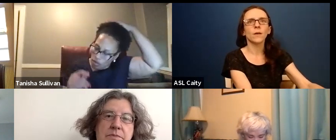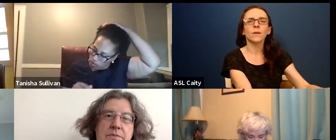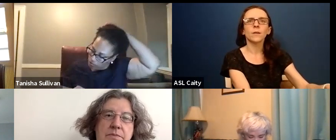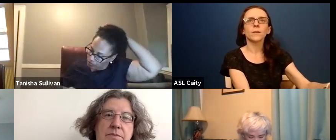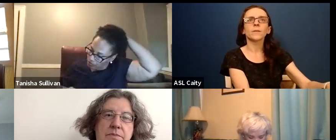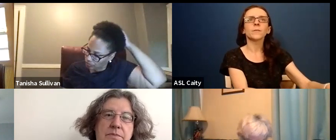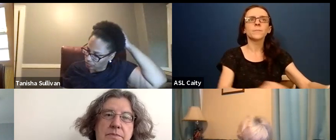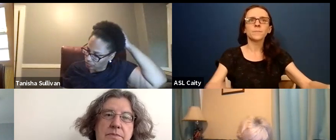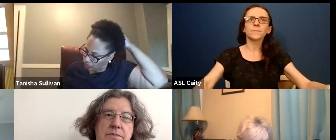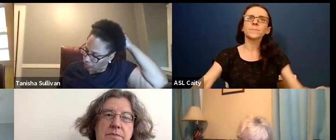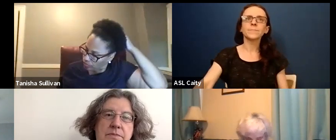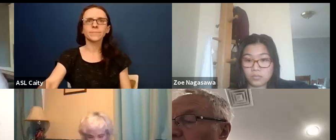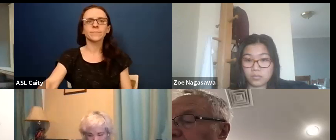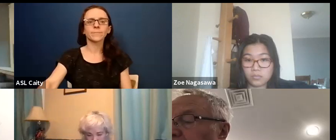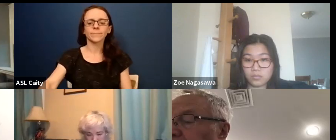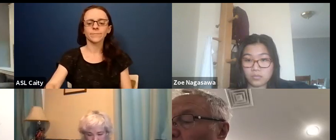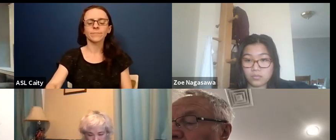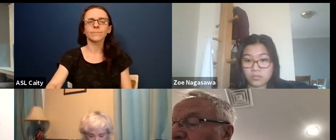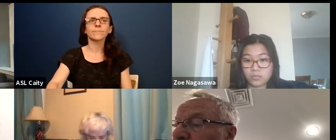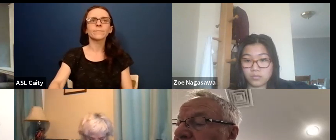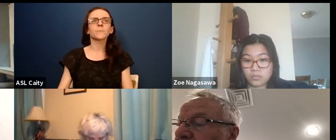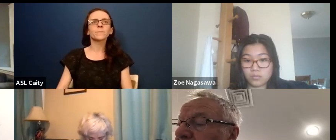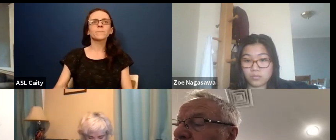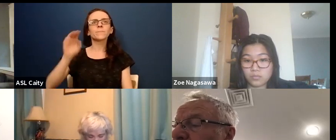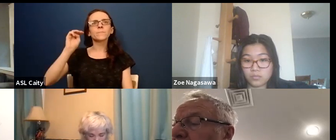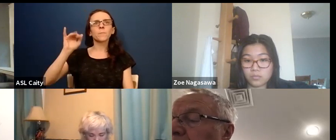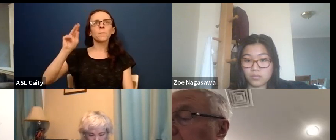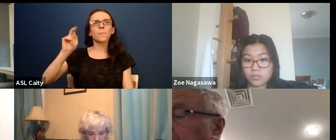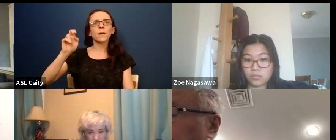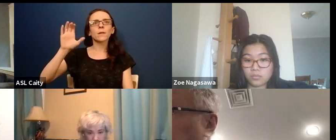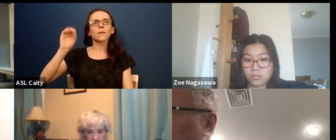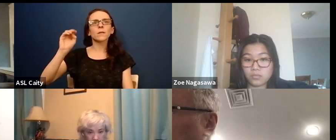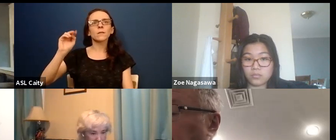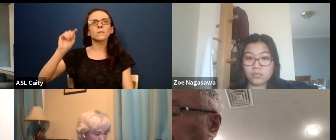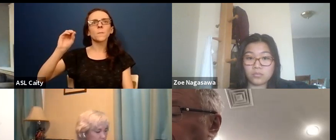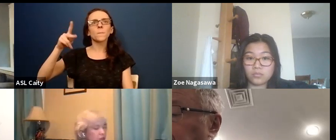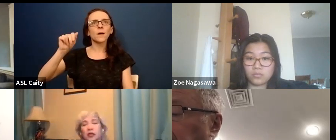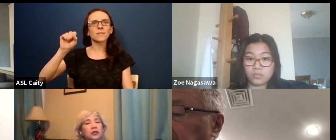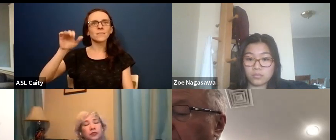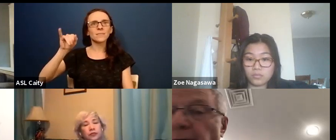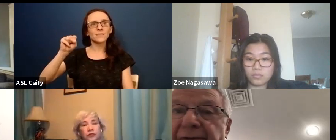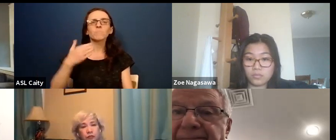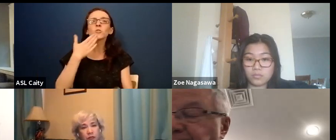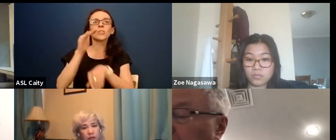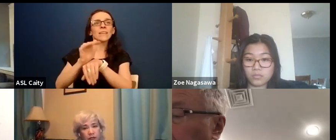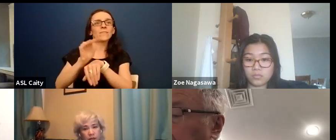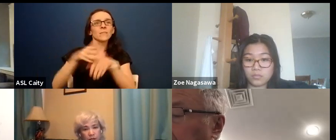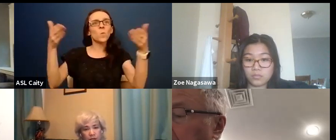We are live. Okay. Good evening and welcome to the meeting of the Exam School Admissions Task